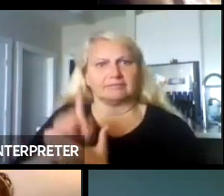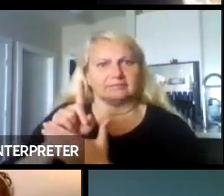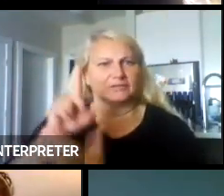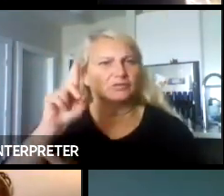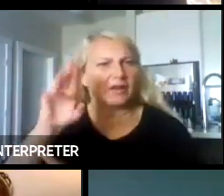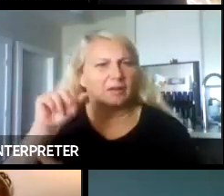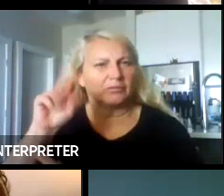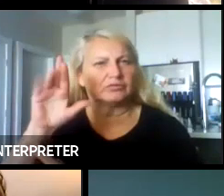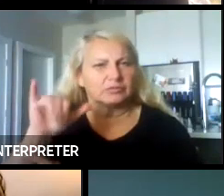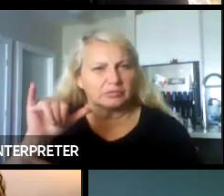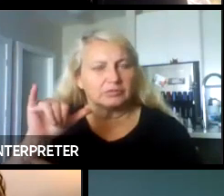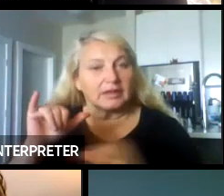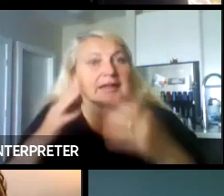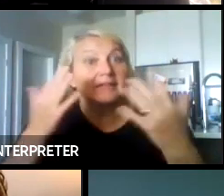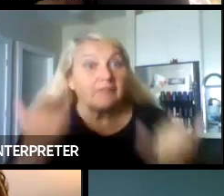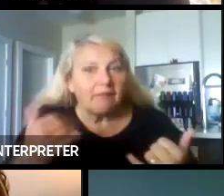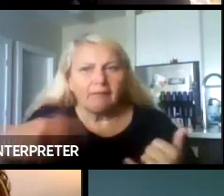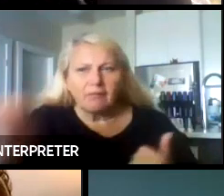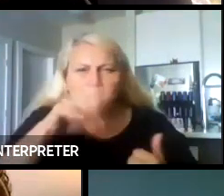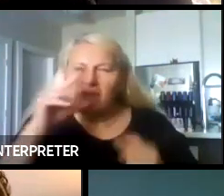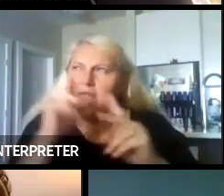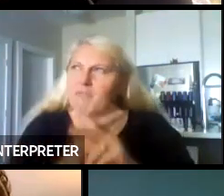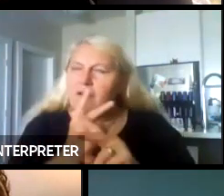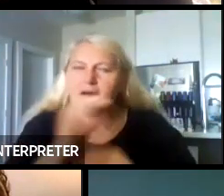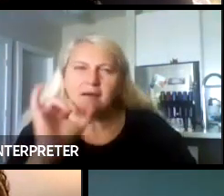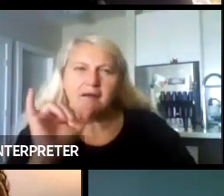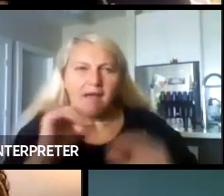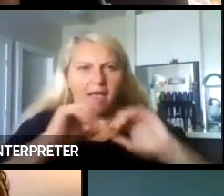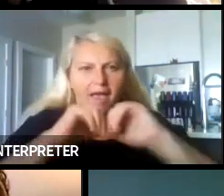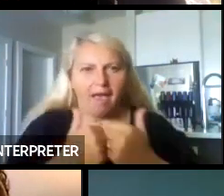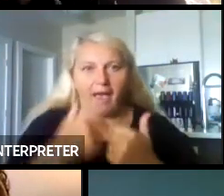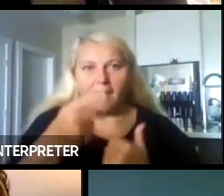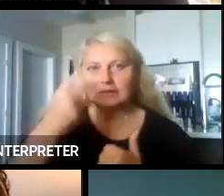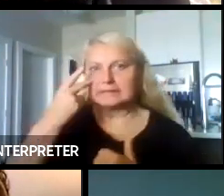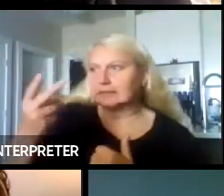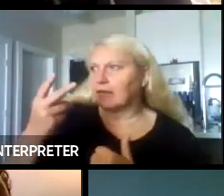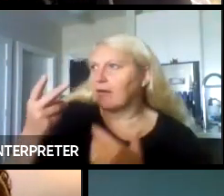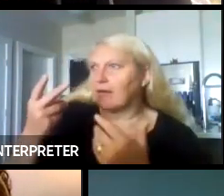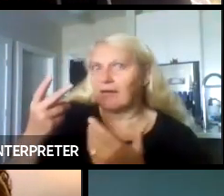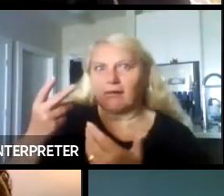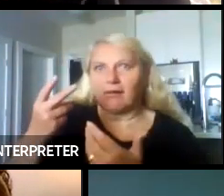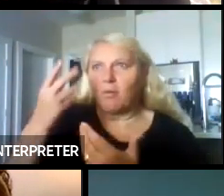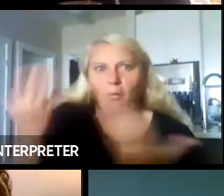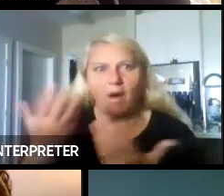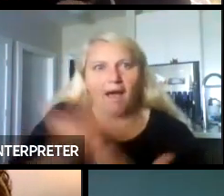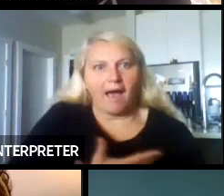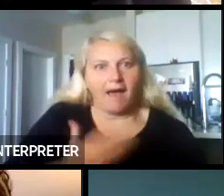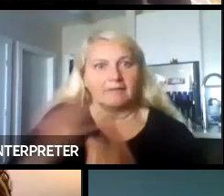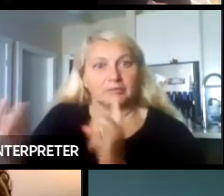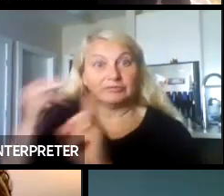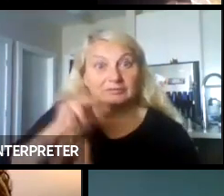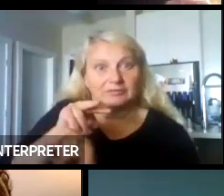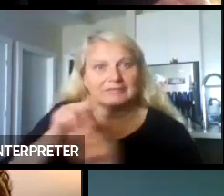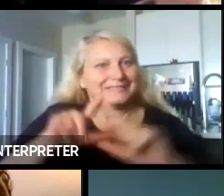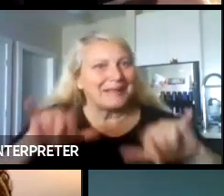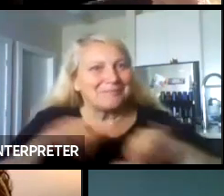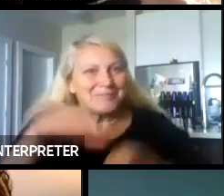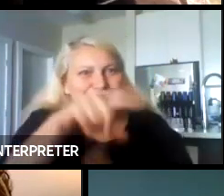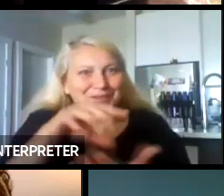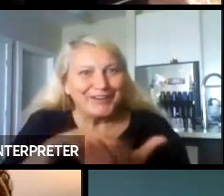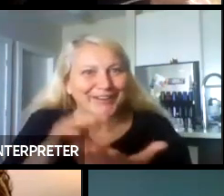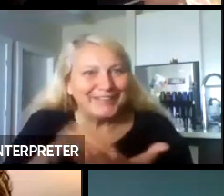work together, as well as getting to learn from what we are sharing with each other and with you. So we're today going to